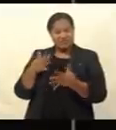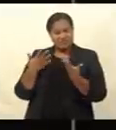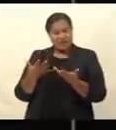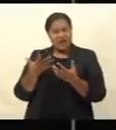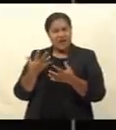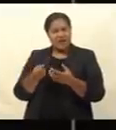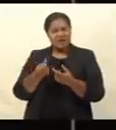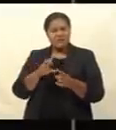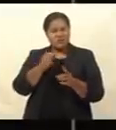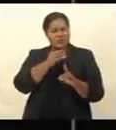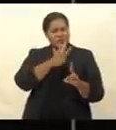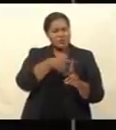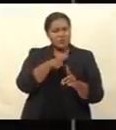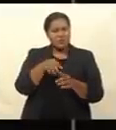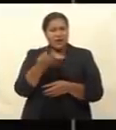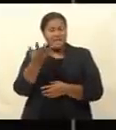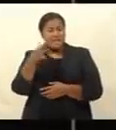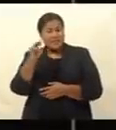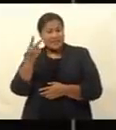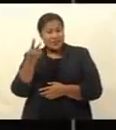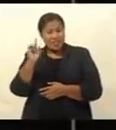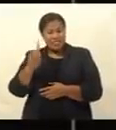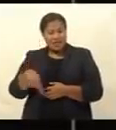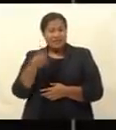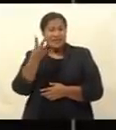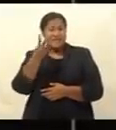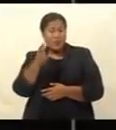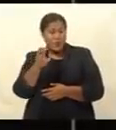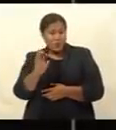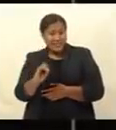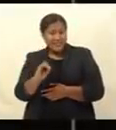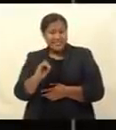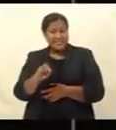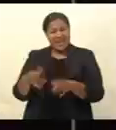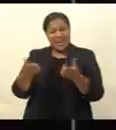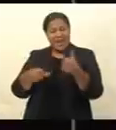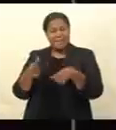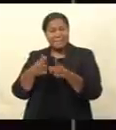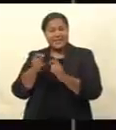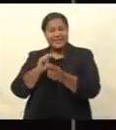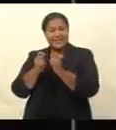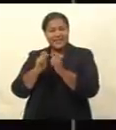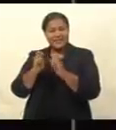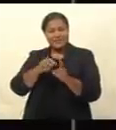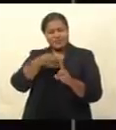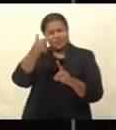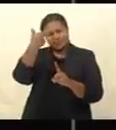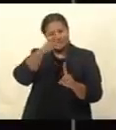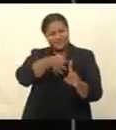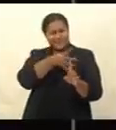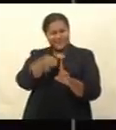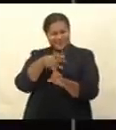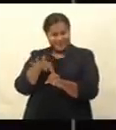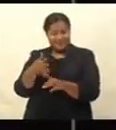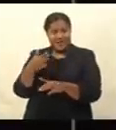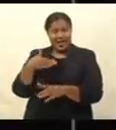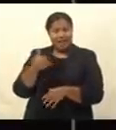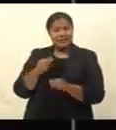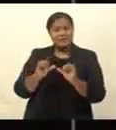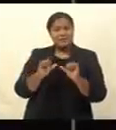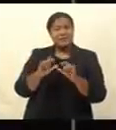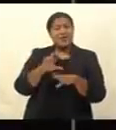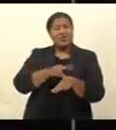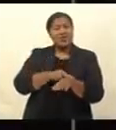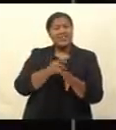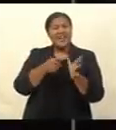carried out 52,040 COVID-19 laboratory tests. Head of Health Protection, Dr. Alicia Sahu